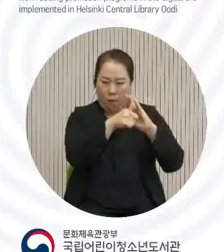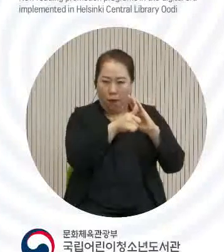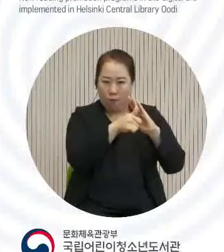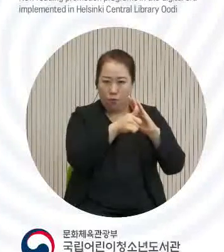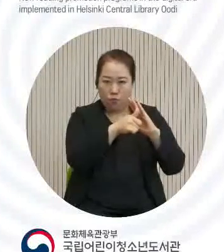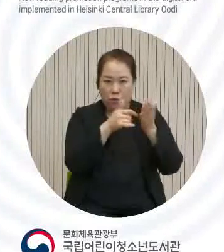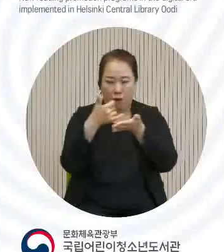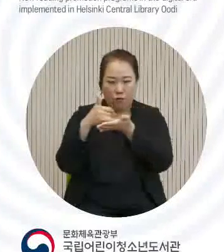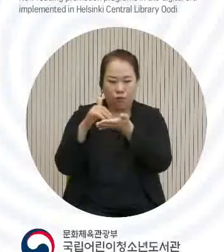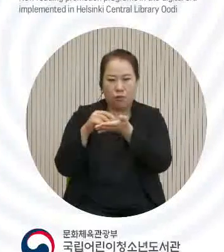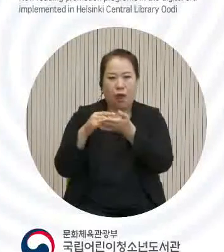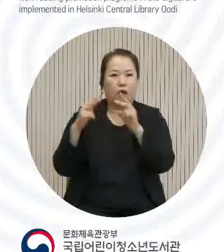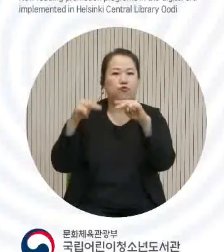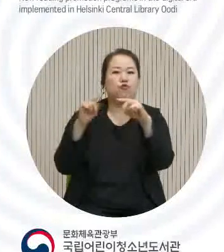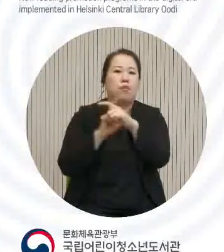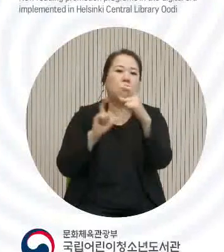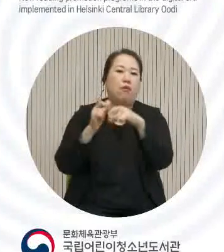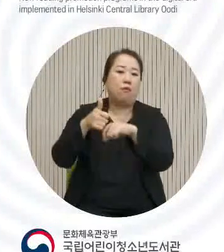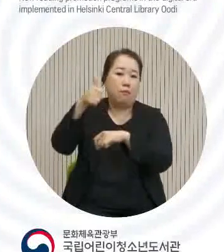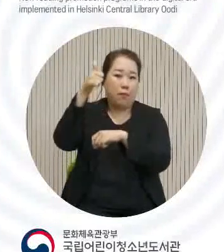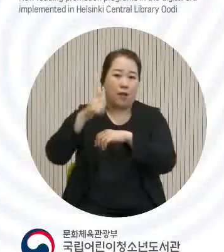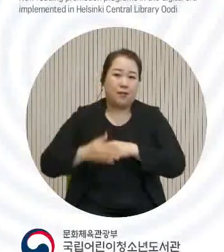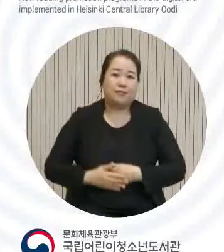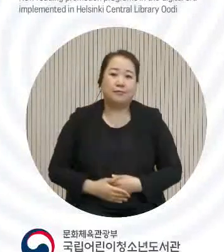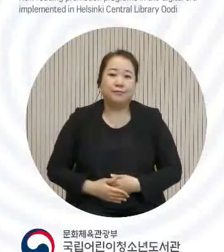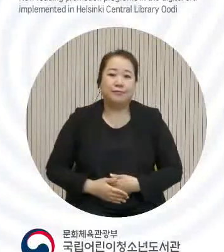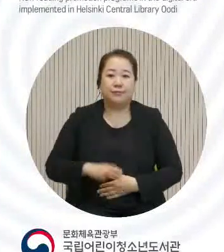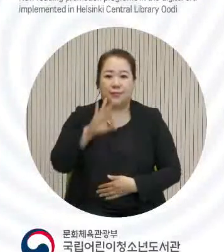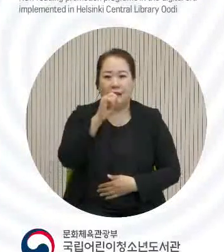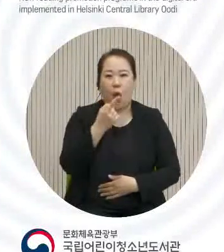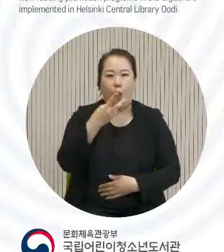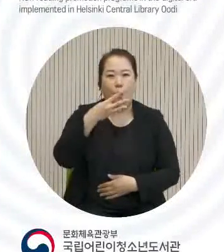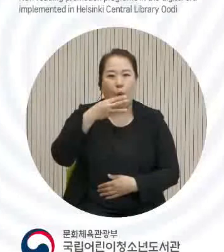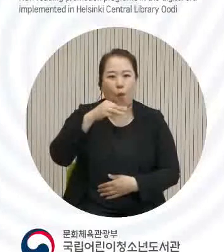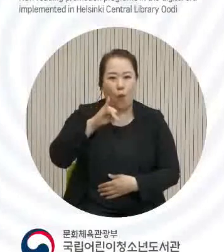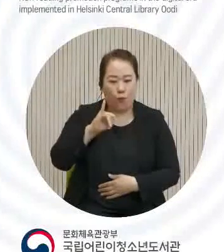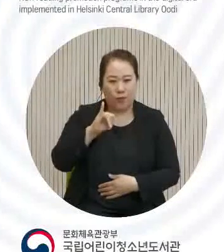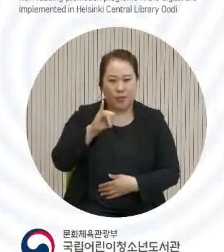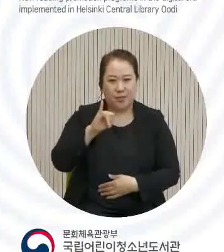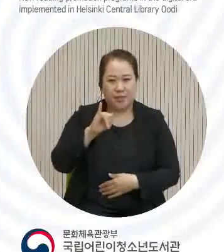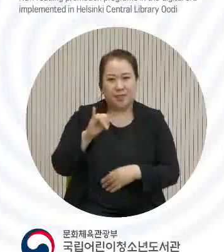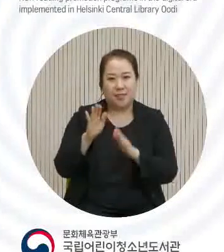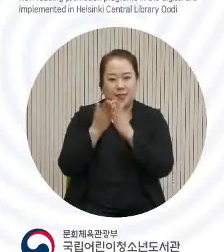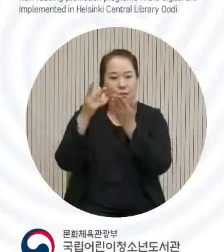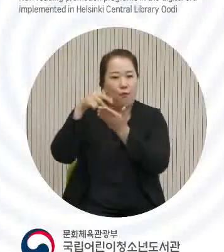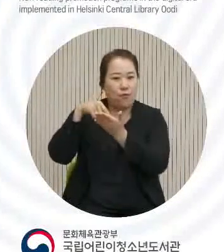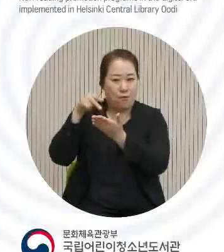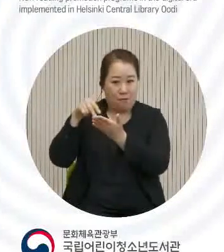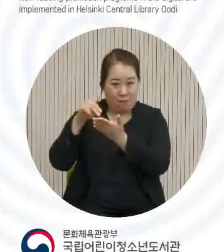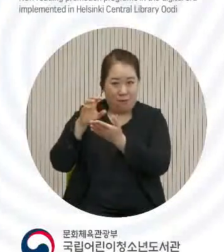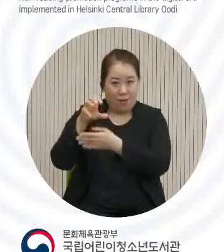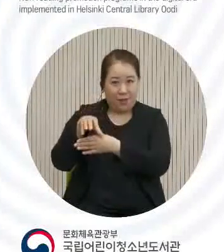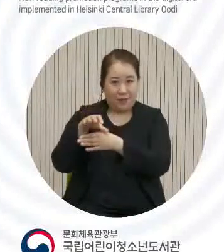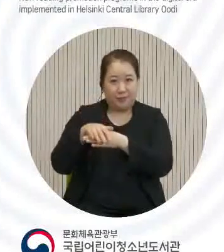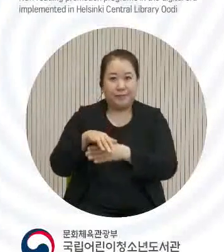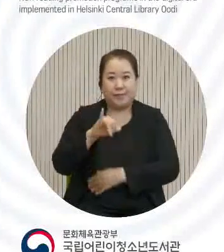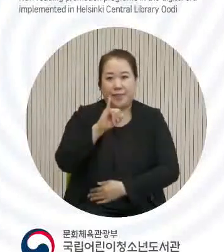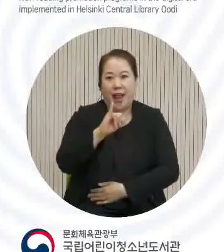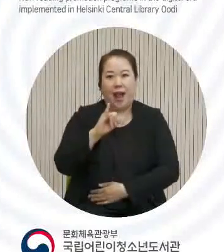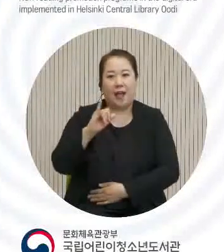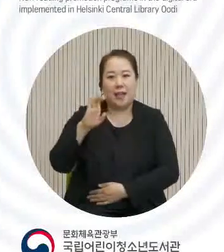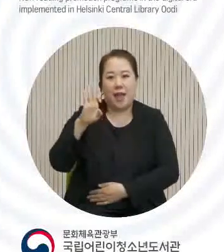Audi also received a recognition from the International Federation of Library Associations and